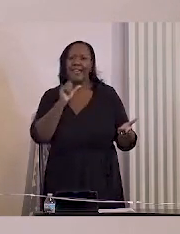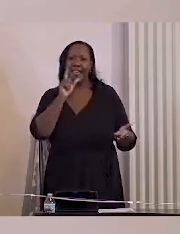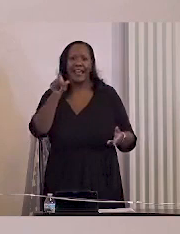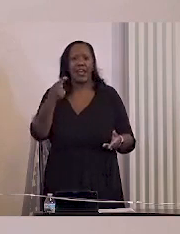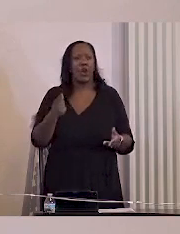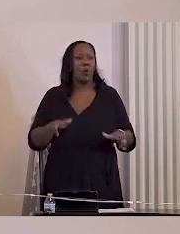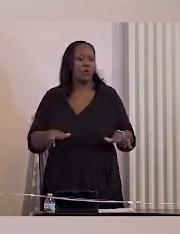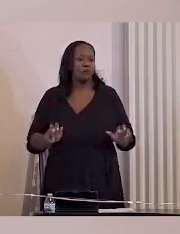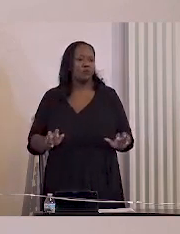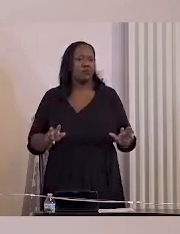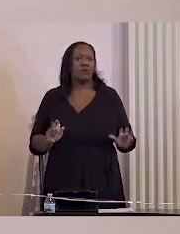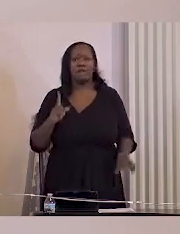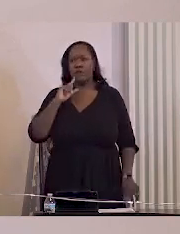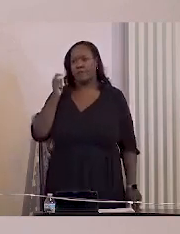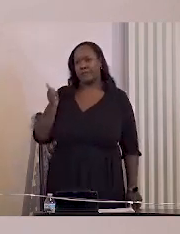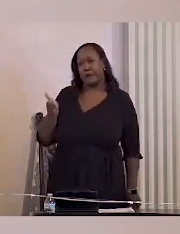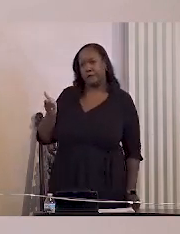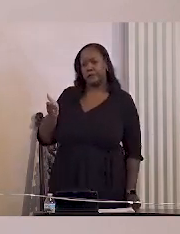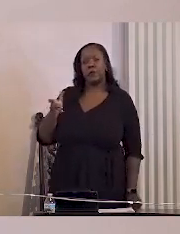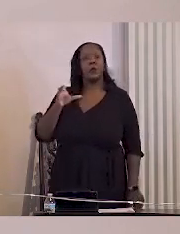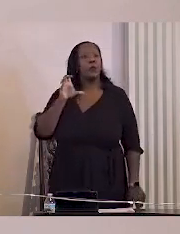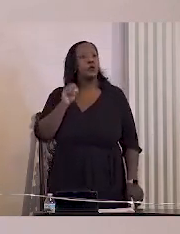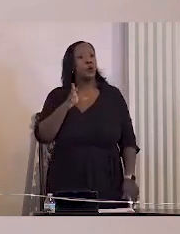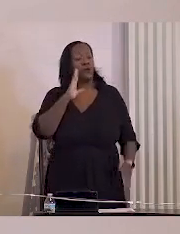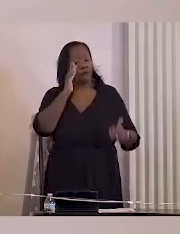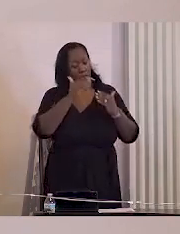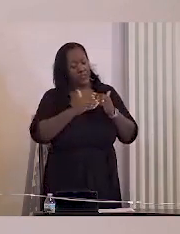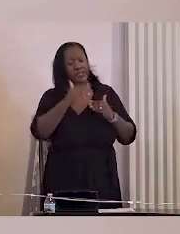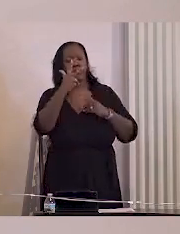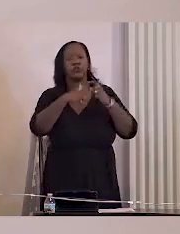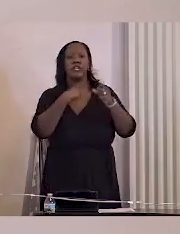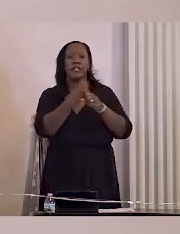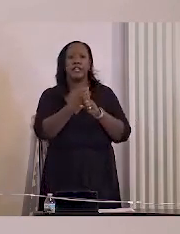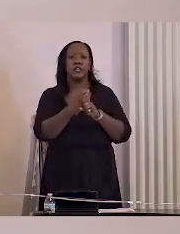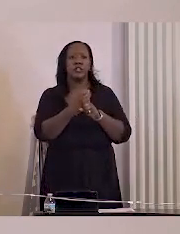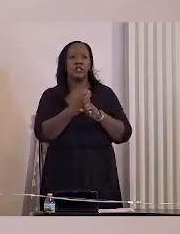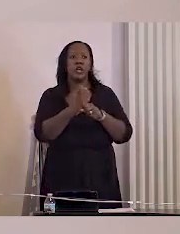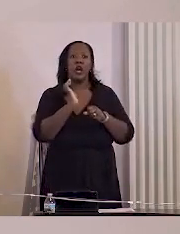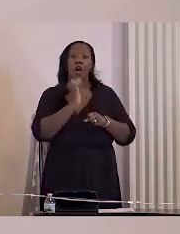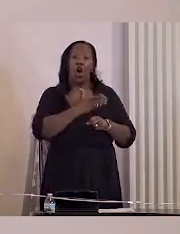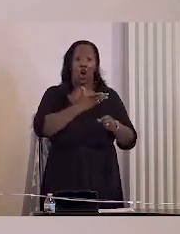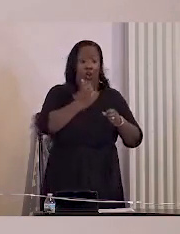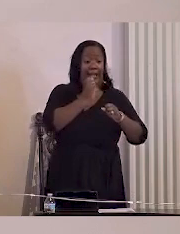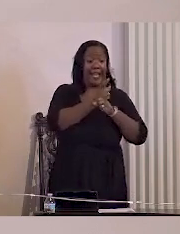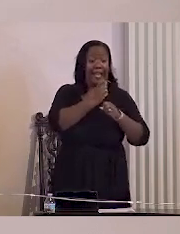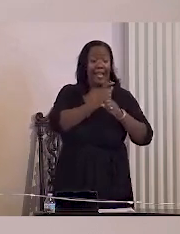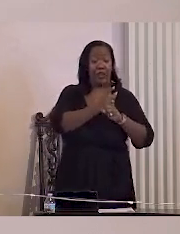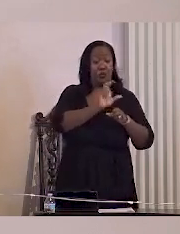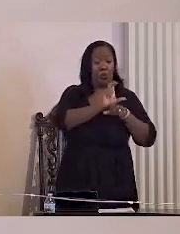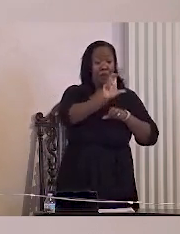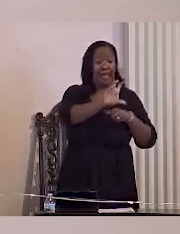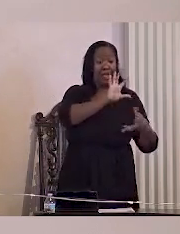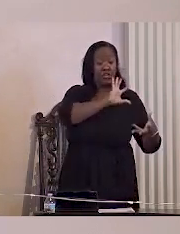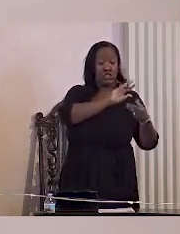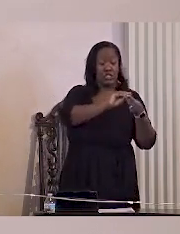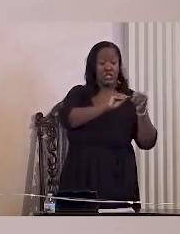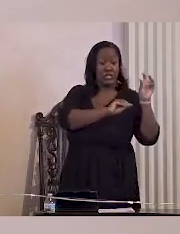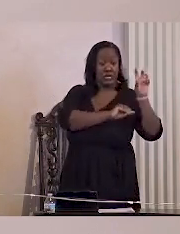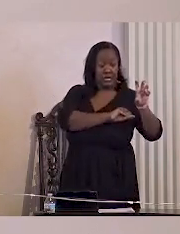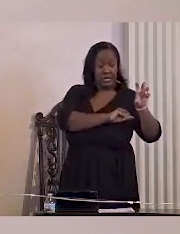themselves. So for the next 3 years, we're matching our annual pledge with an equally